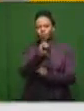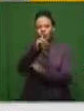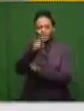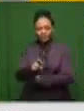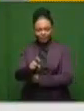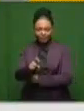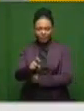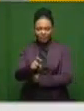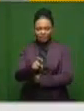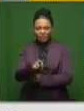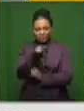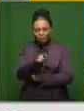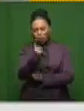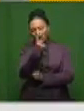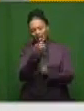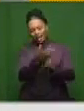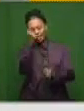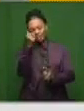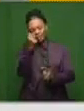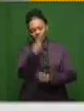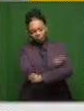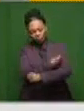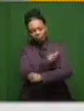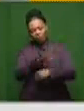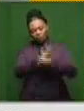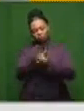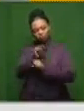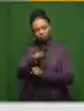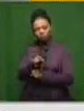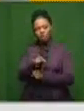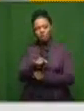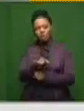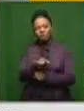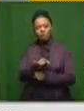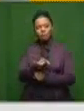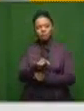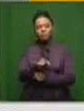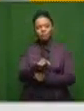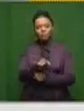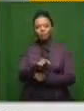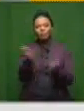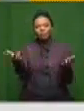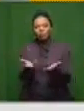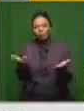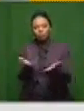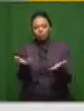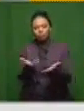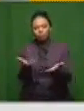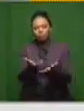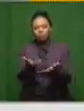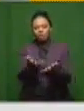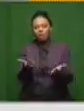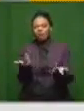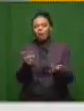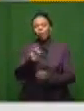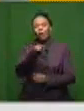for one to achieve herd immunity for COVID-19 vaccine. Where are those you know what are those and